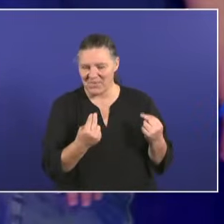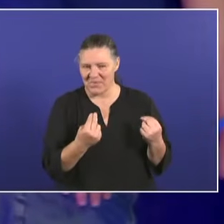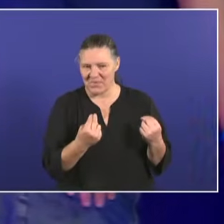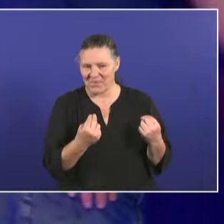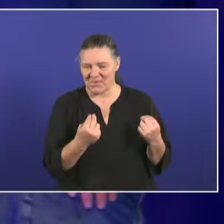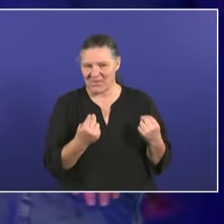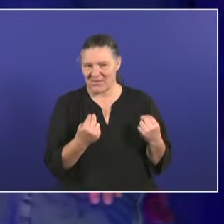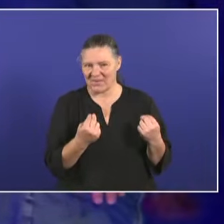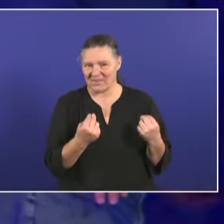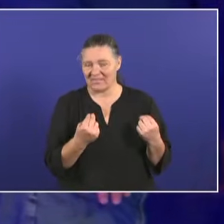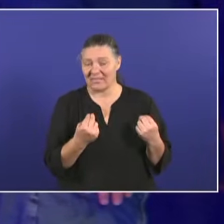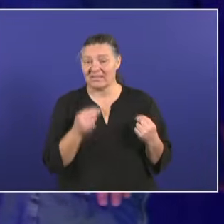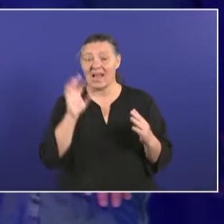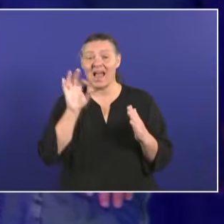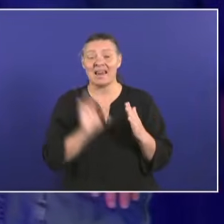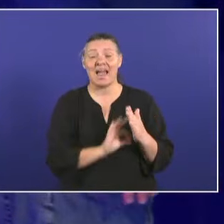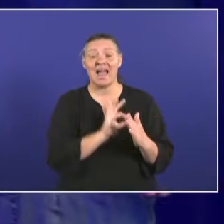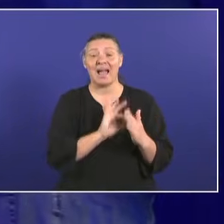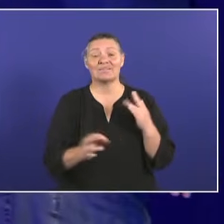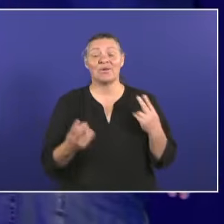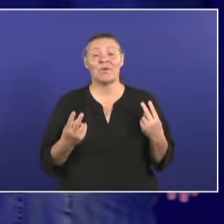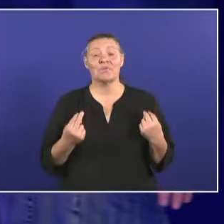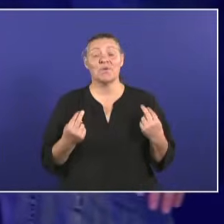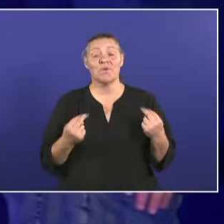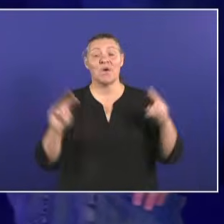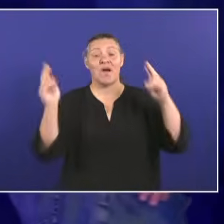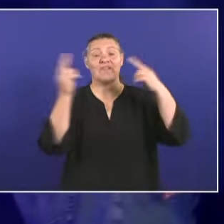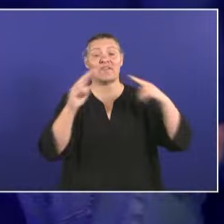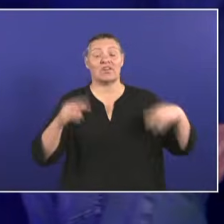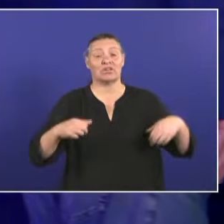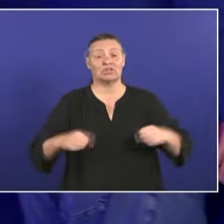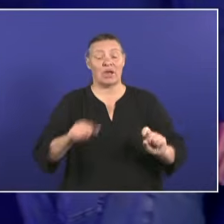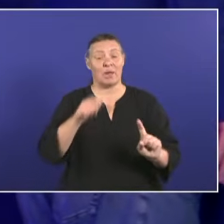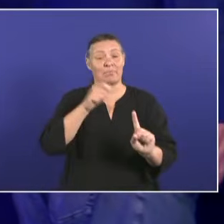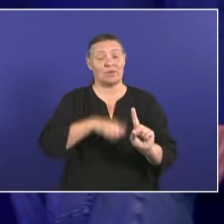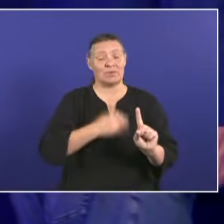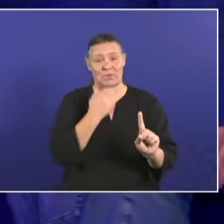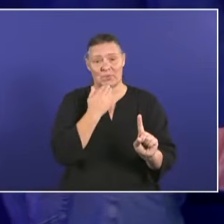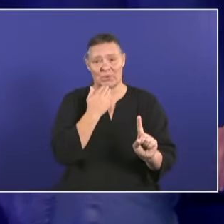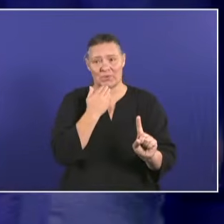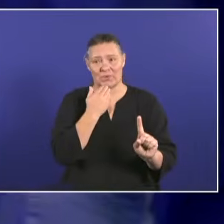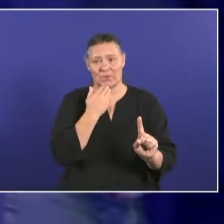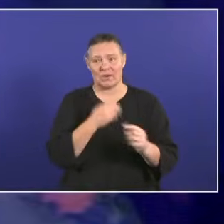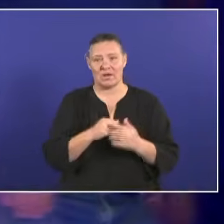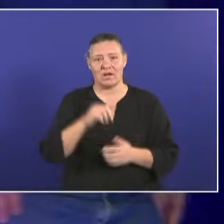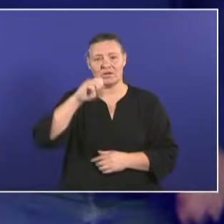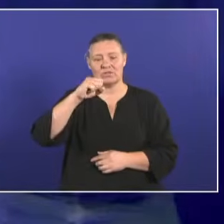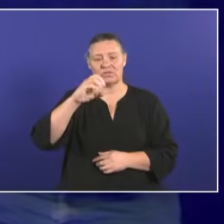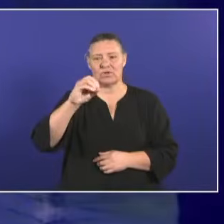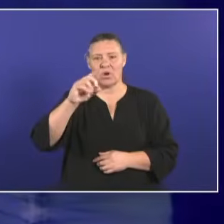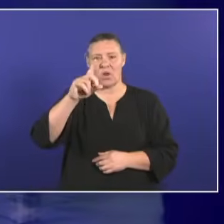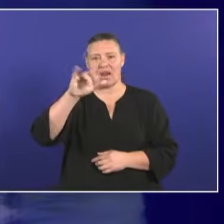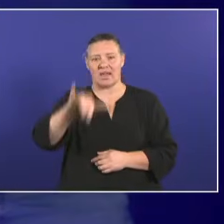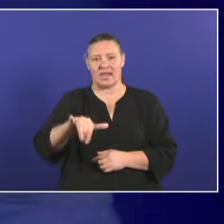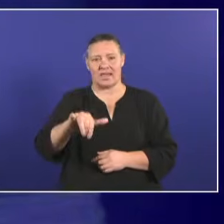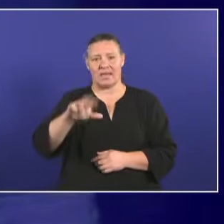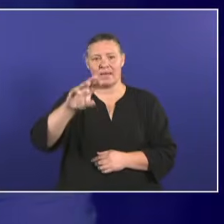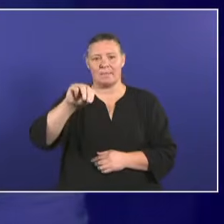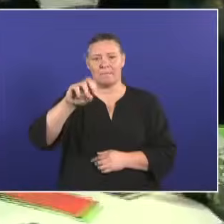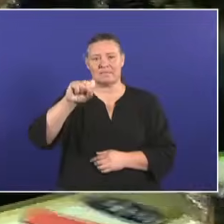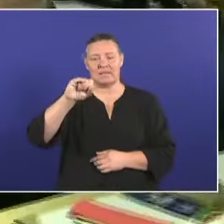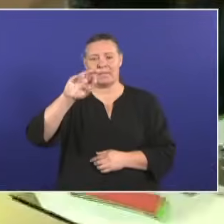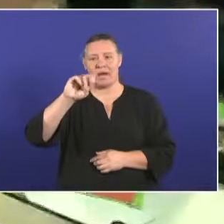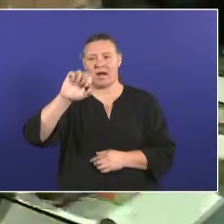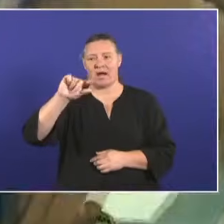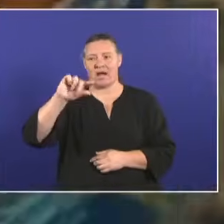The duly elected federal chairperson is Salim Simanga.